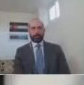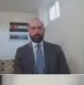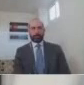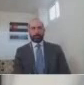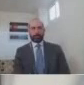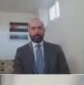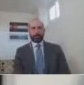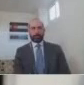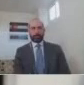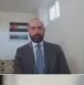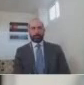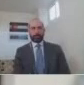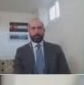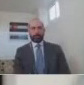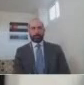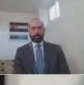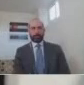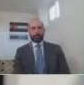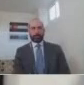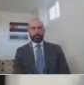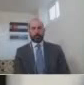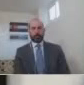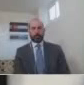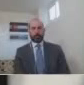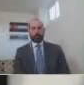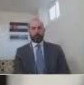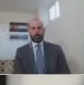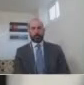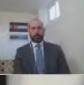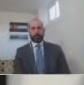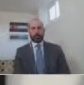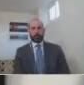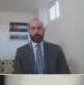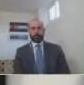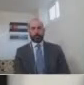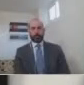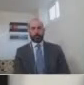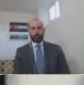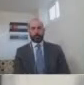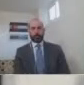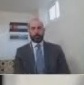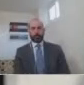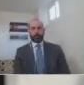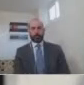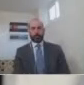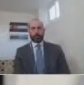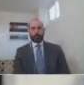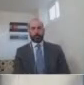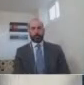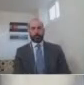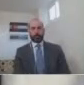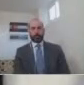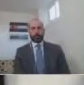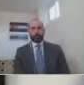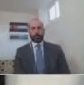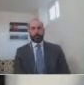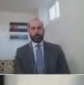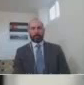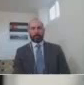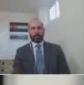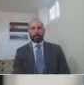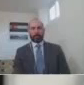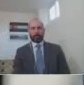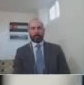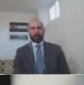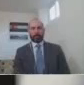figure it out. We know that, of course, restaurants and bars are one of the big sources of the spread of the virus, but it's a question of what you do and how they